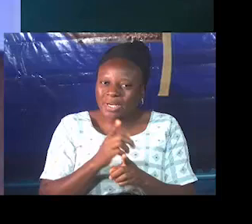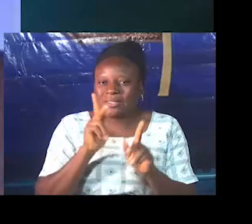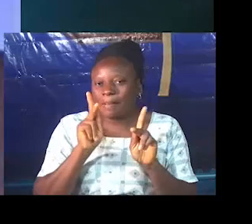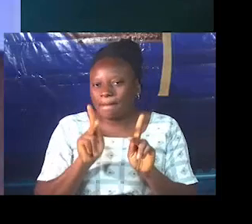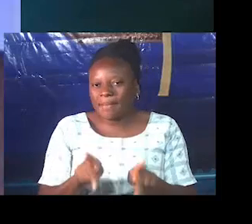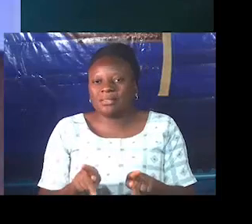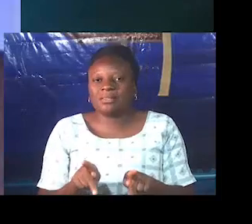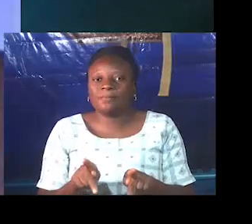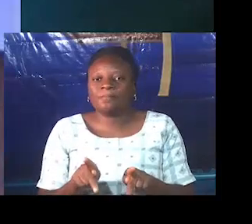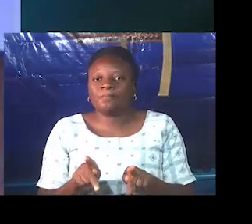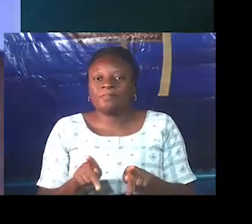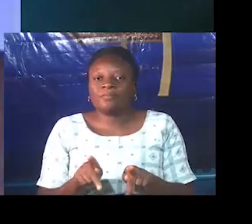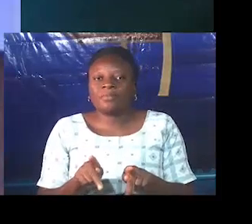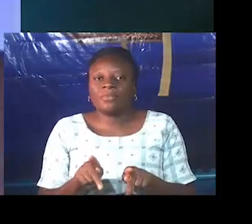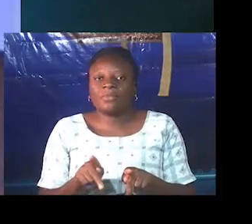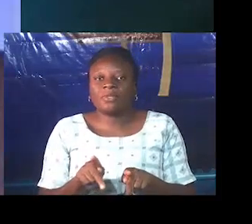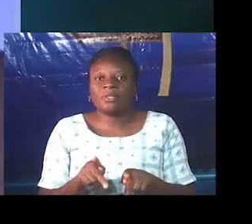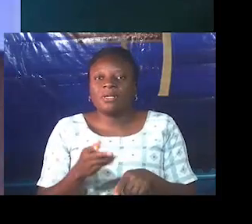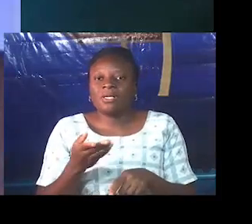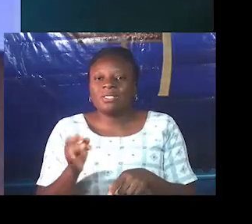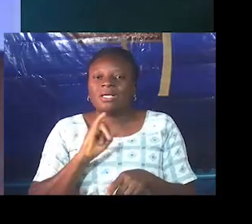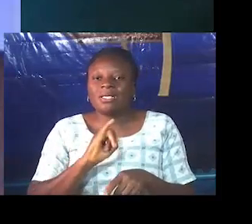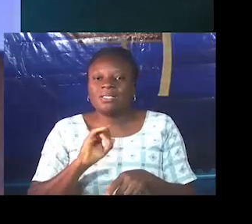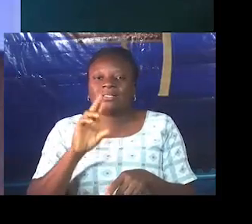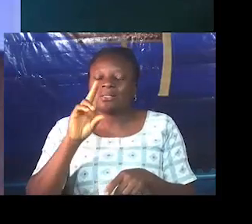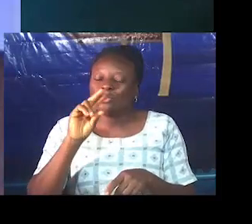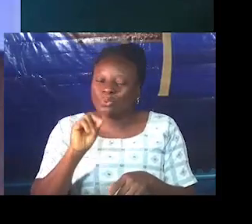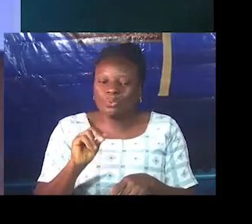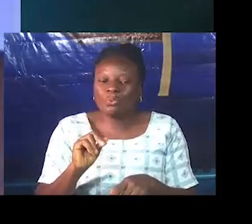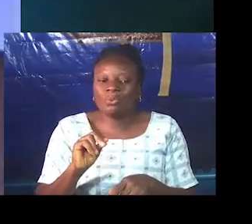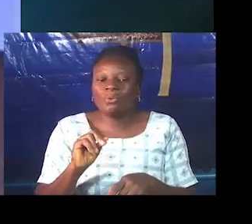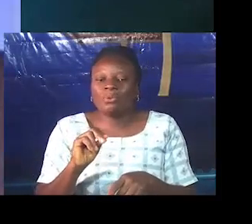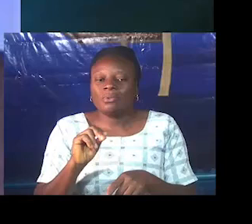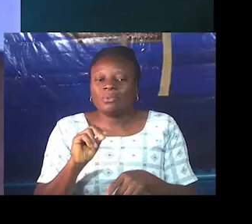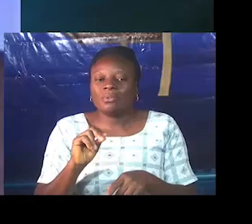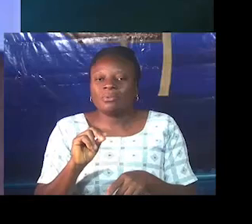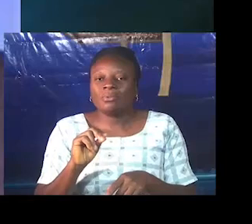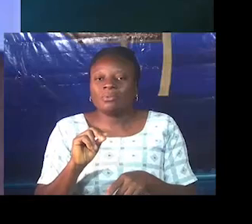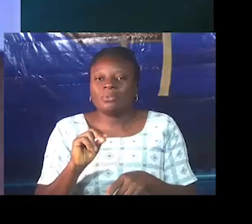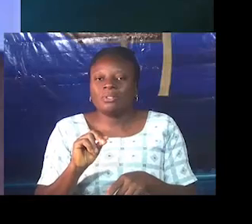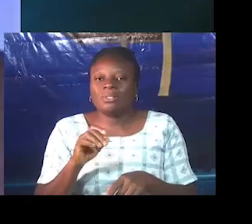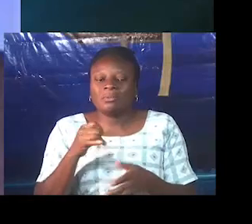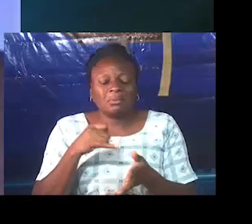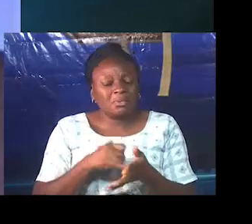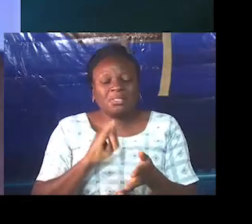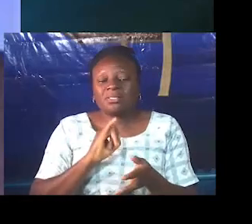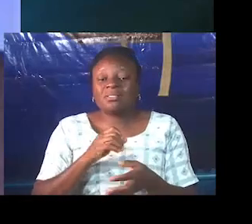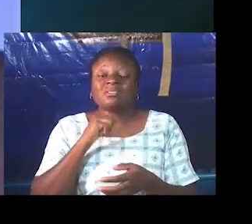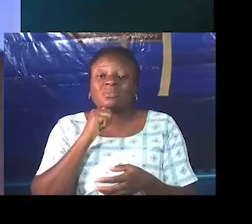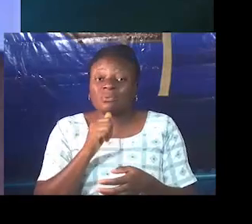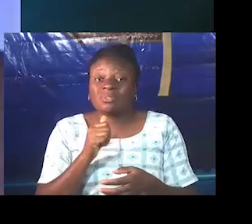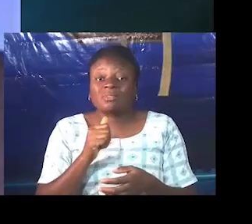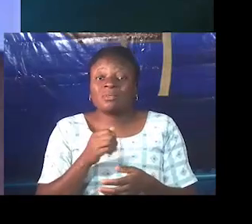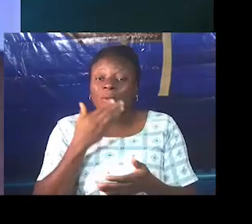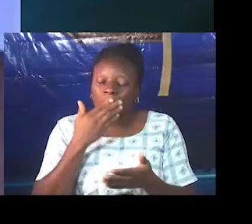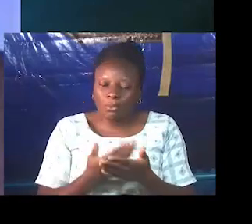no space even for you to contemplate a marriage with an unbeliever. I'll be looking at that as we go